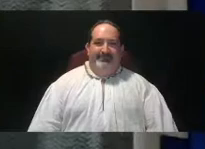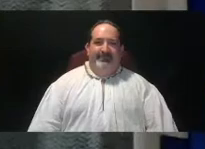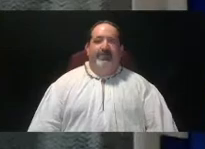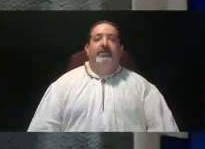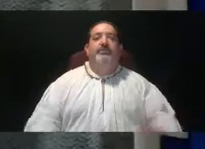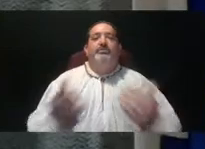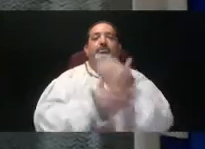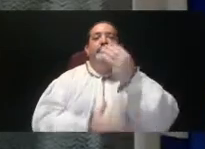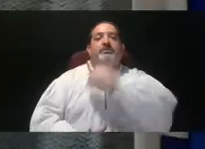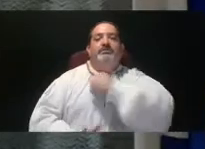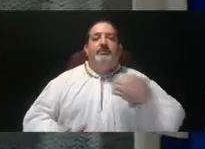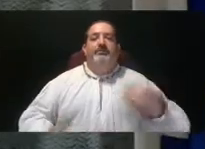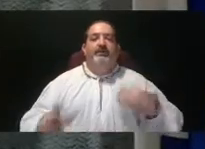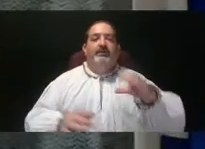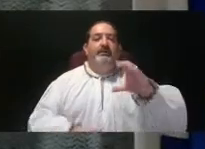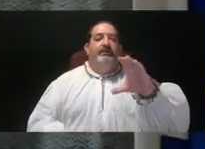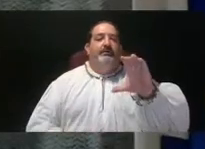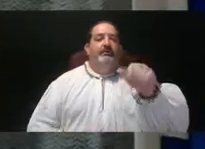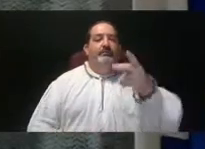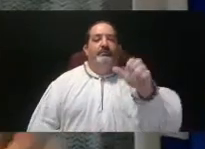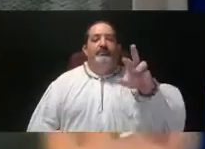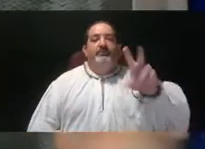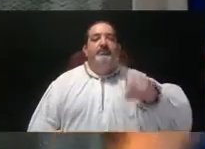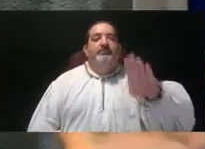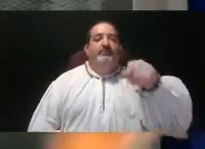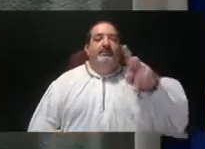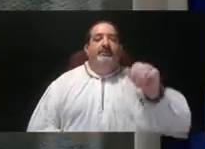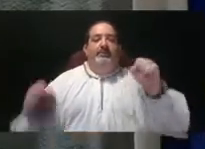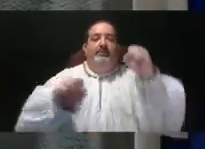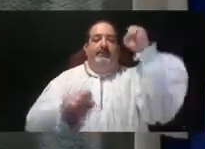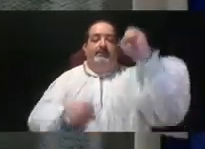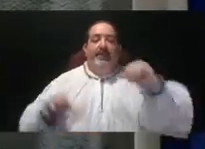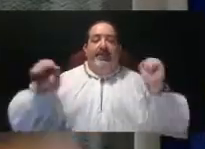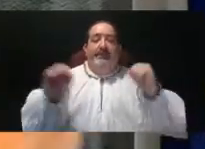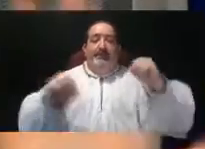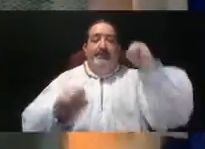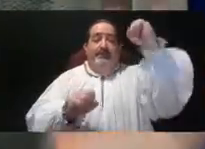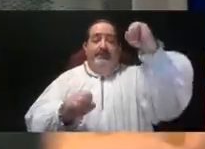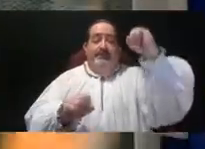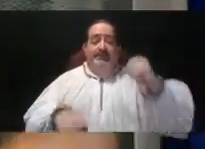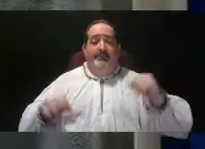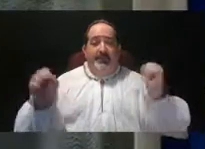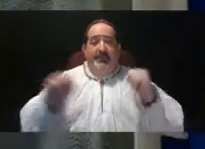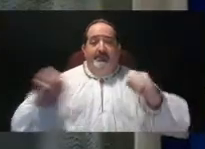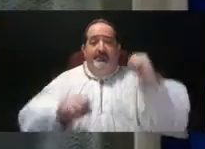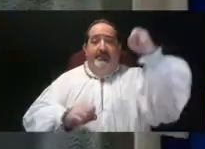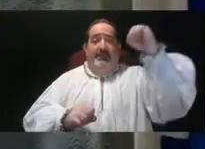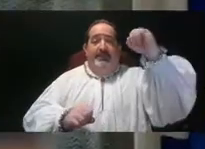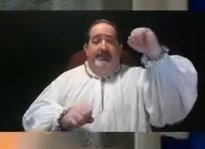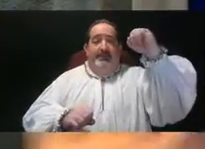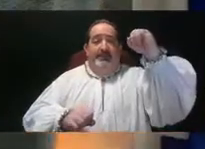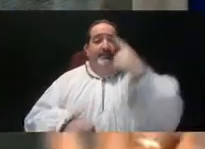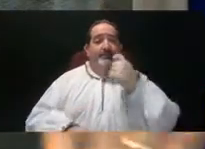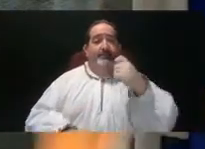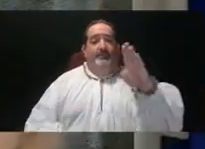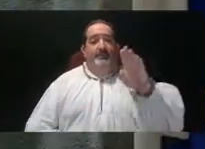For the newest companion of the Crimson Poppy, hip hip, hip hip, hip hip.